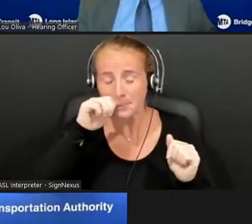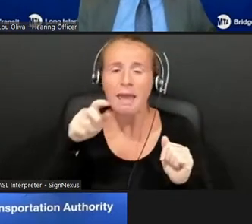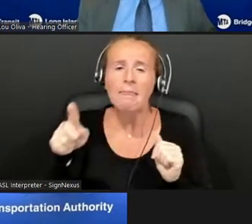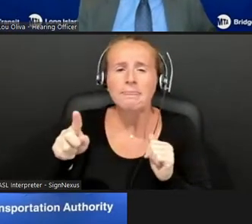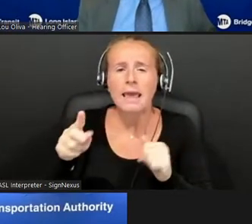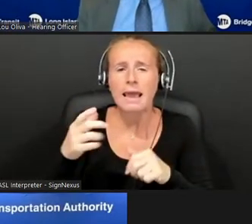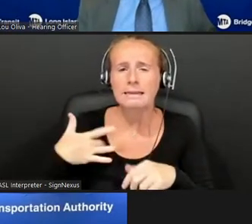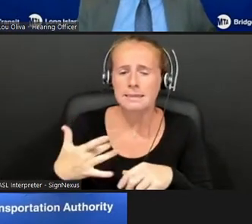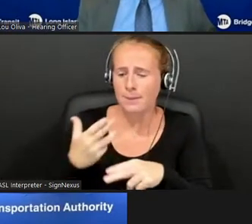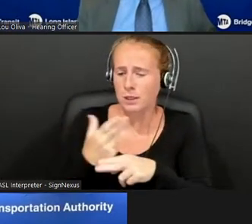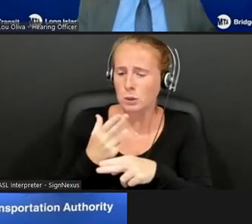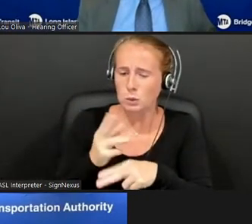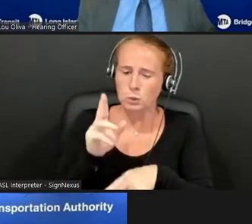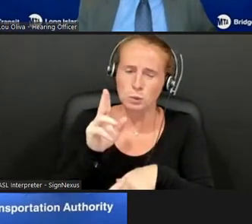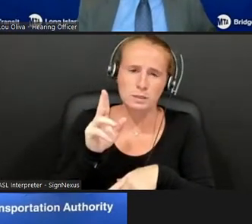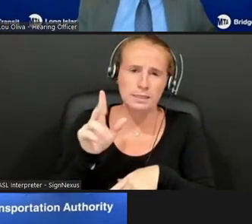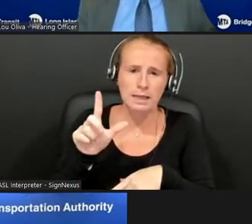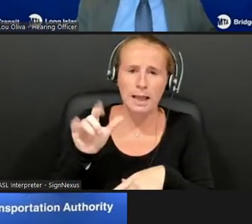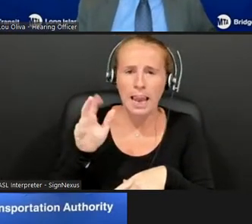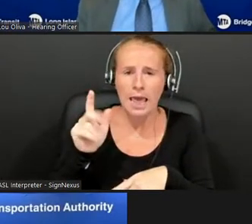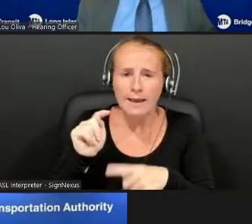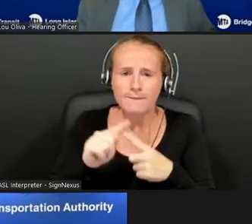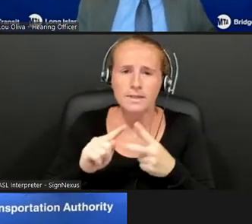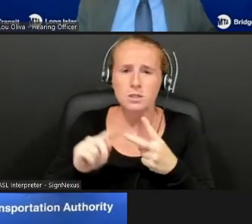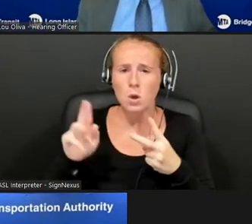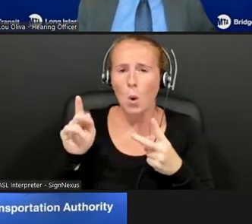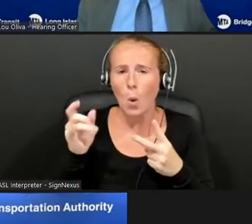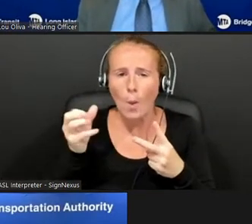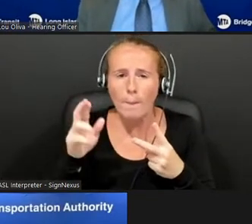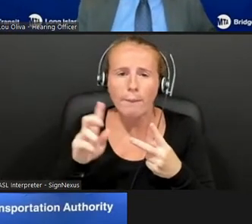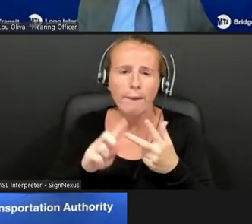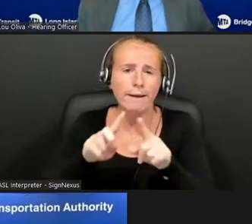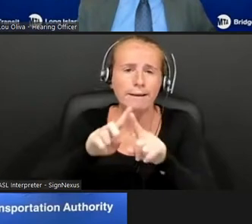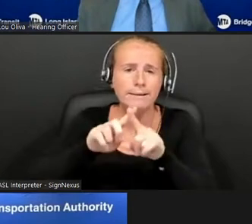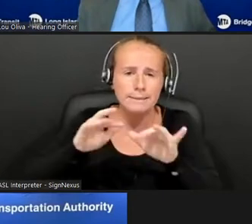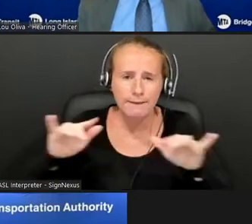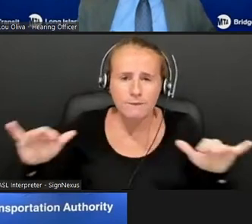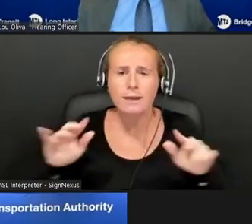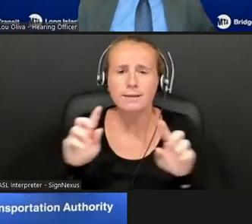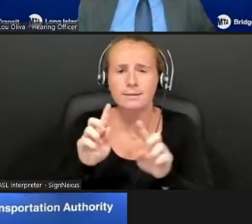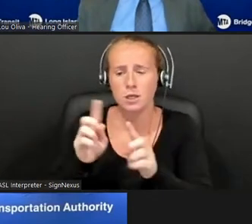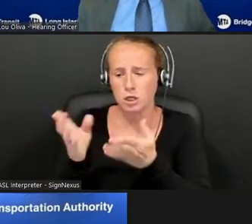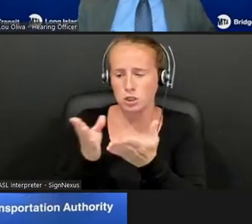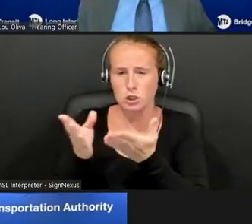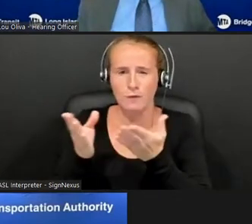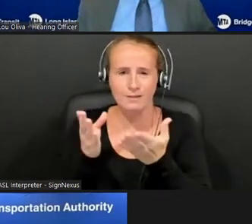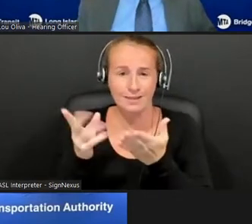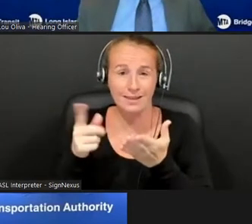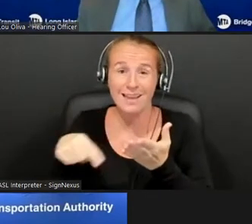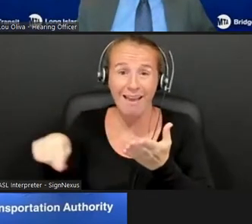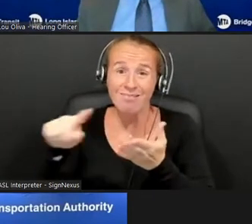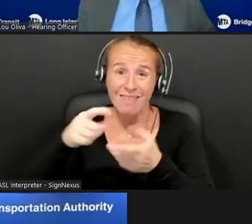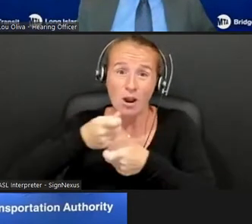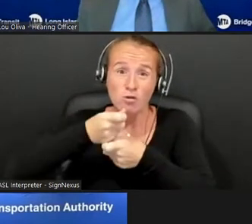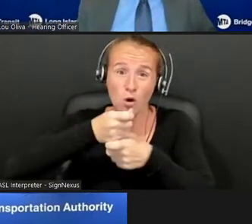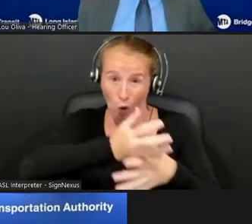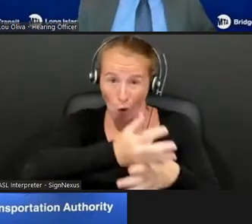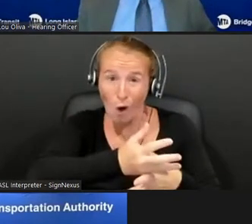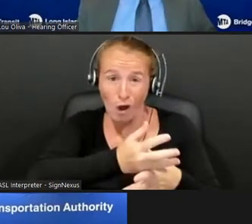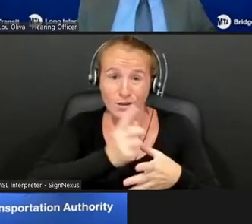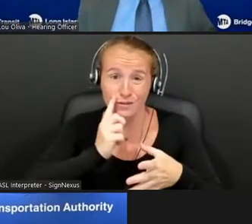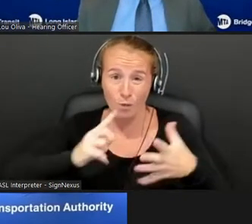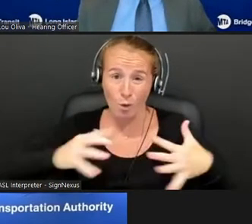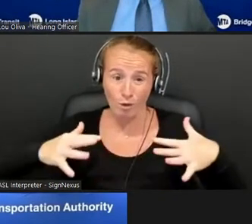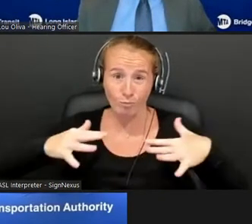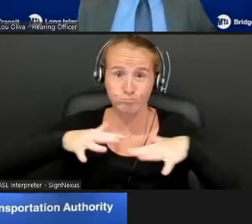Uber and any of these uh services that that are really the cause of most of the congestion